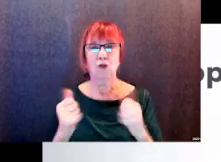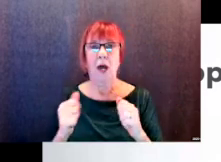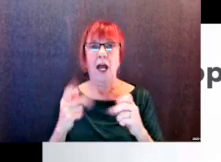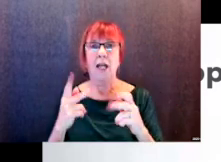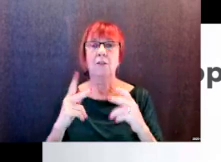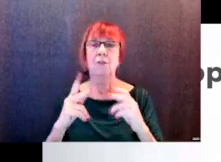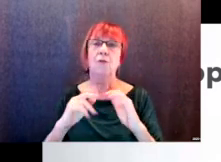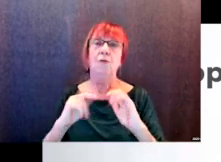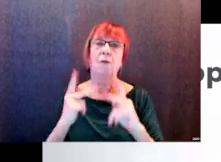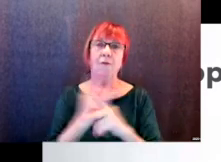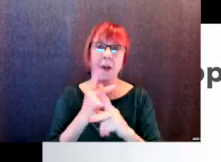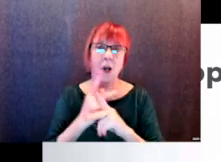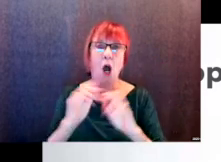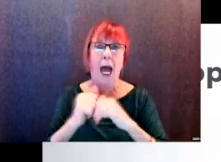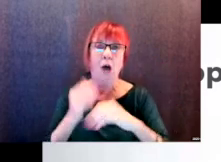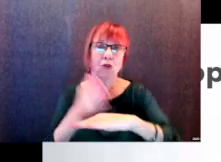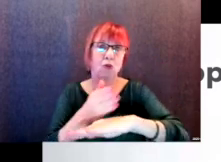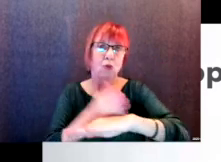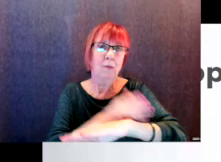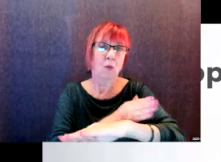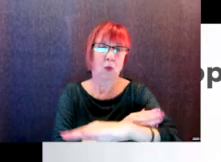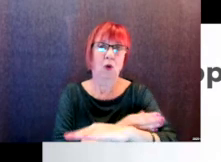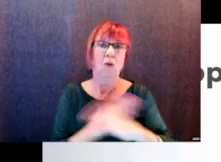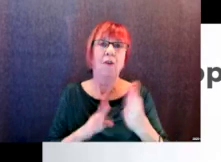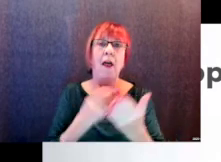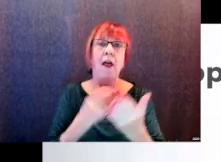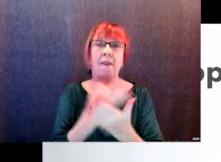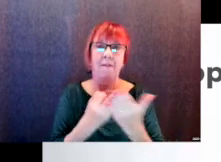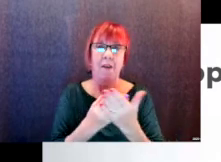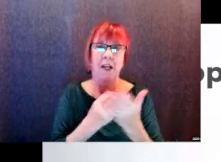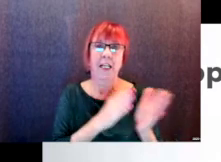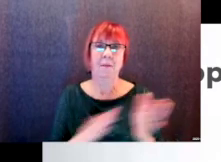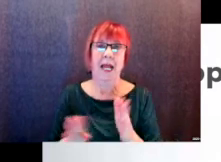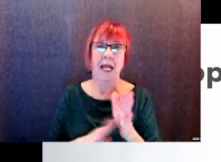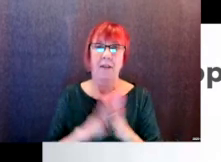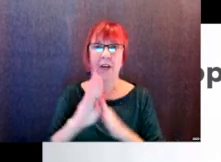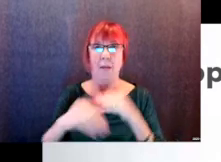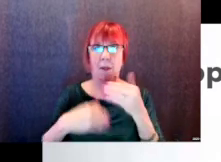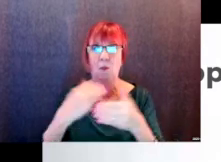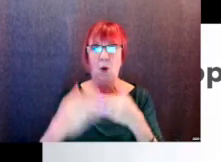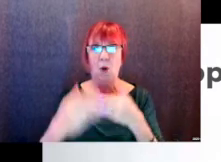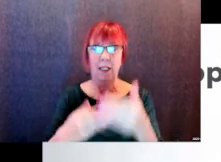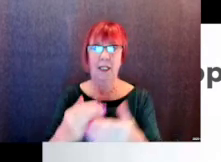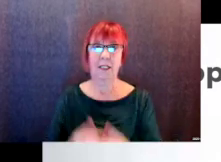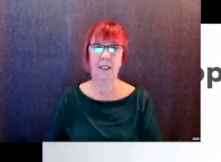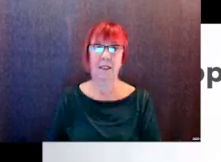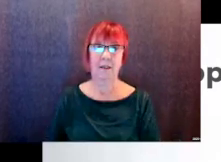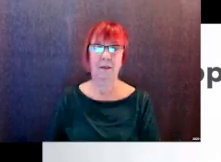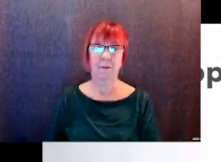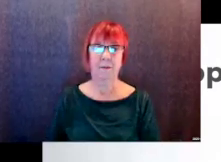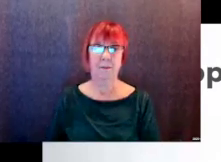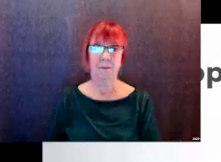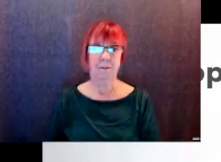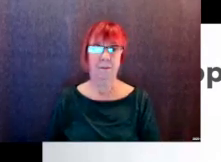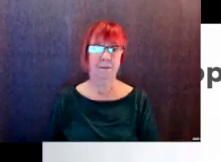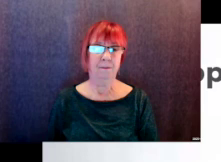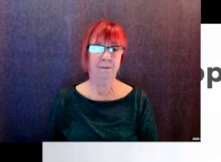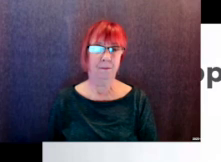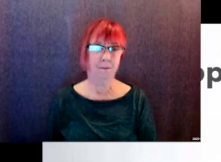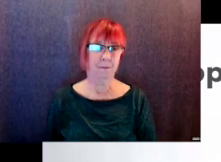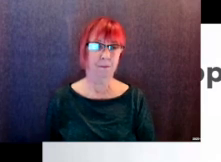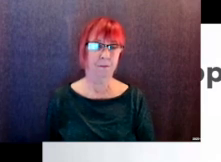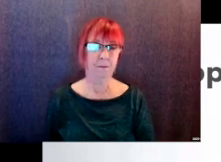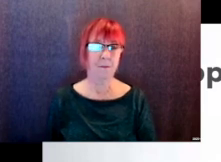Originally, the draft plan was the one document that we released for public review and